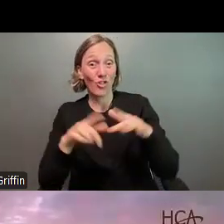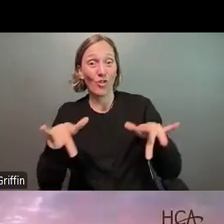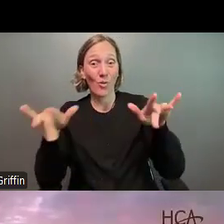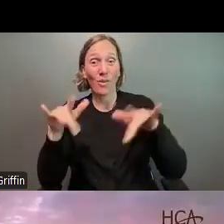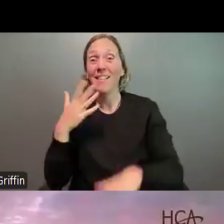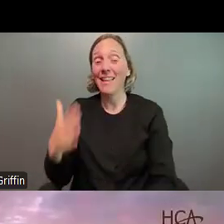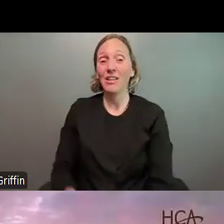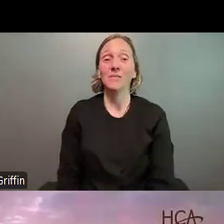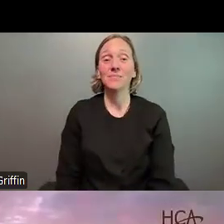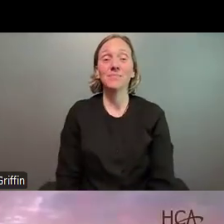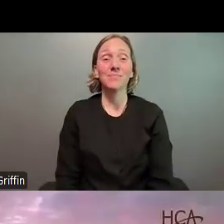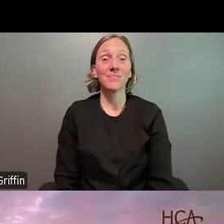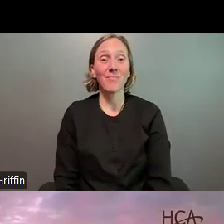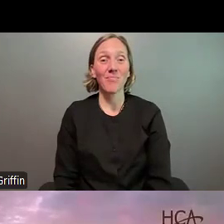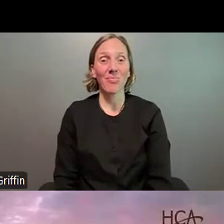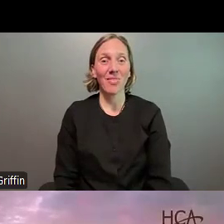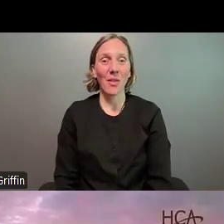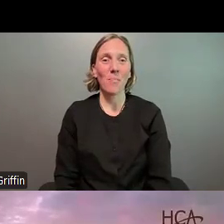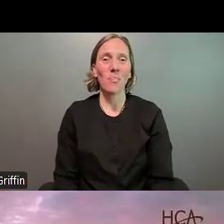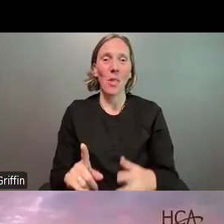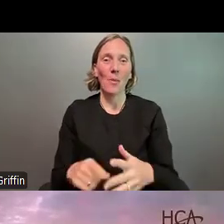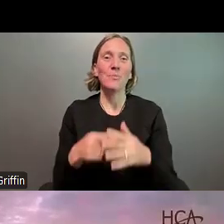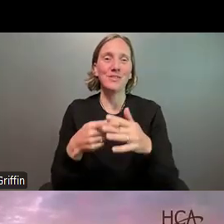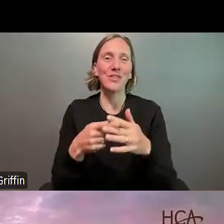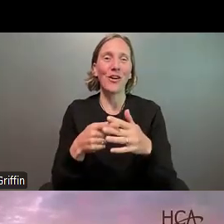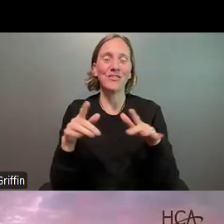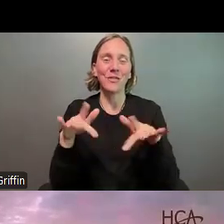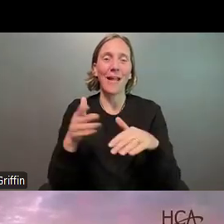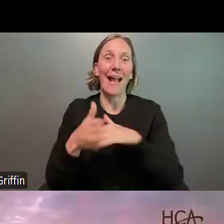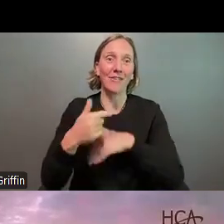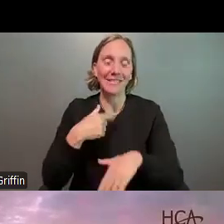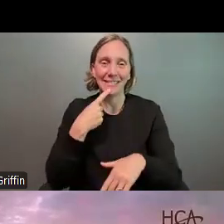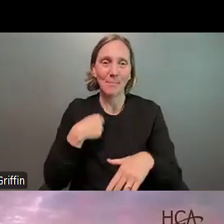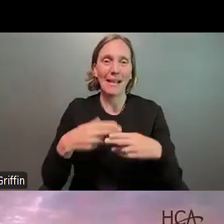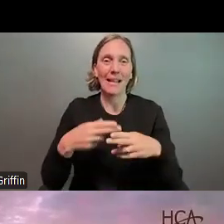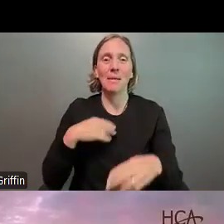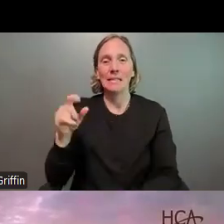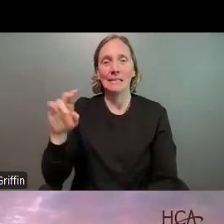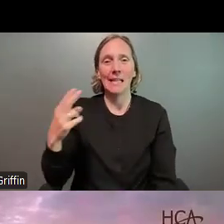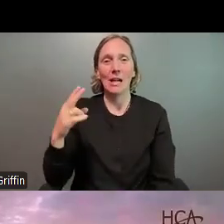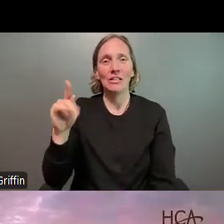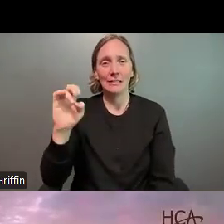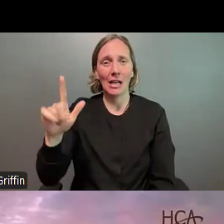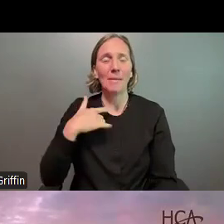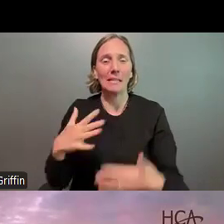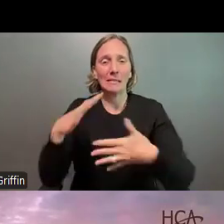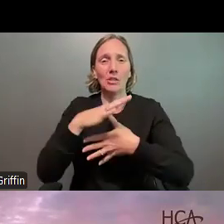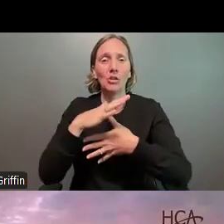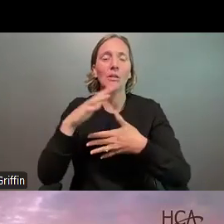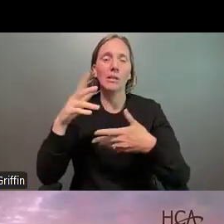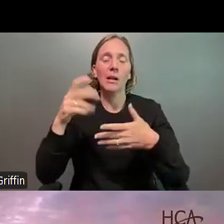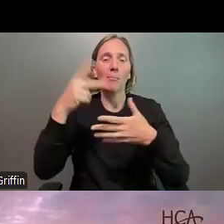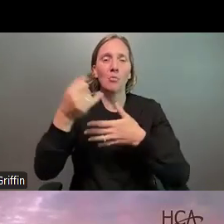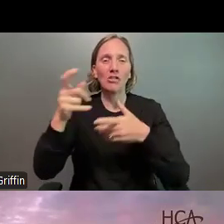Thank you. Once again, since we started the recording before I said my name is Sarah Tunnell. I use she, her pronouns, and I'm the Senior Project Manager for Apple